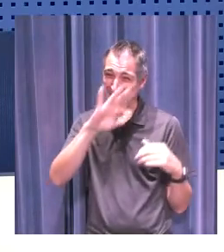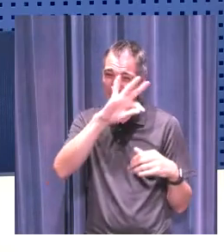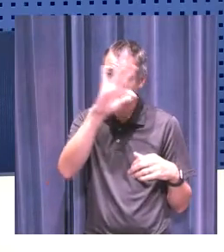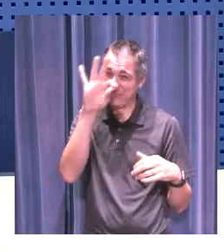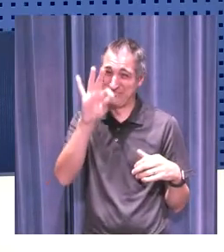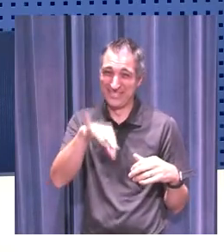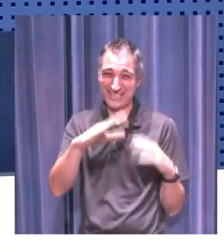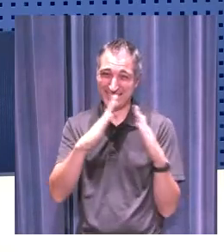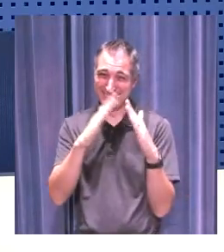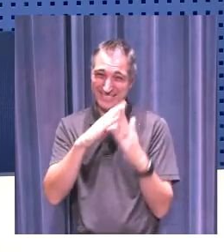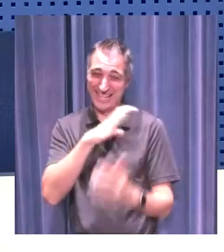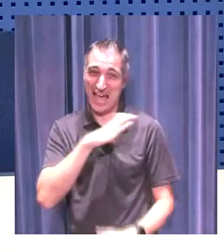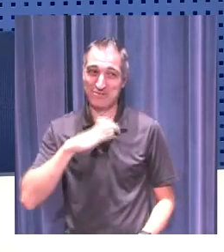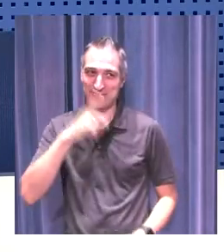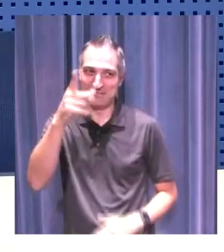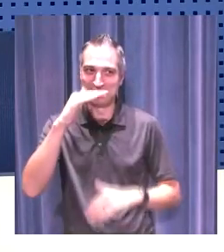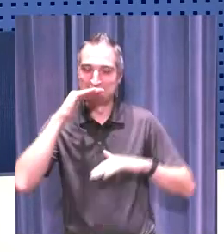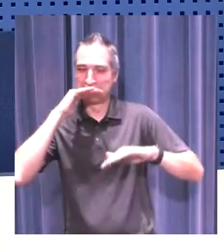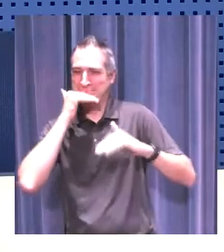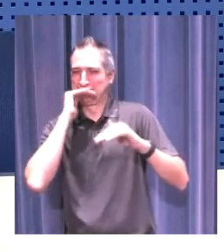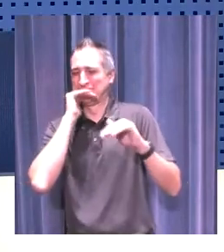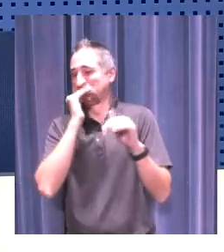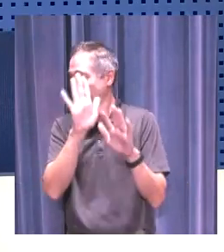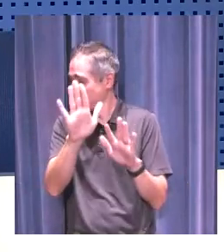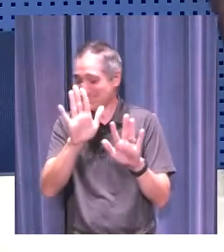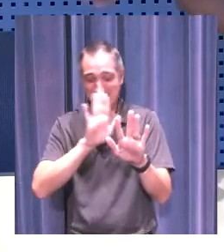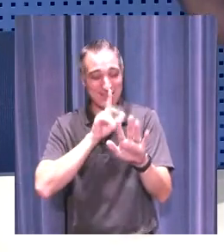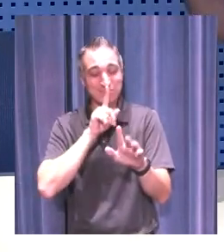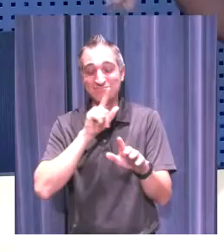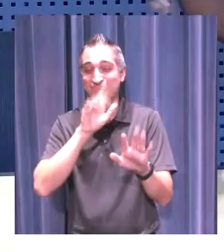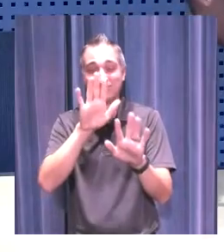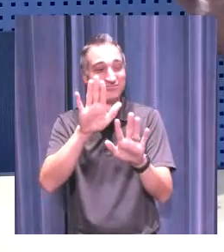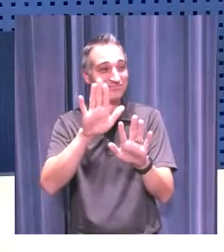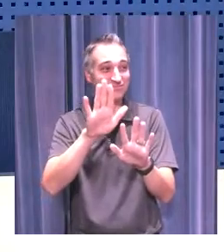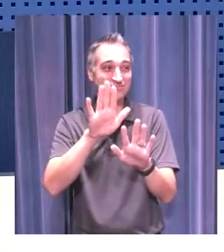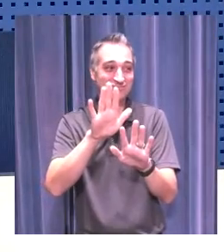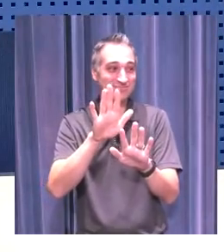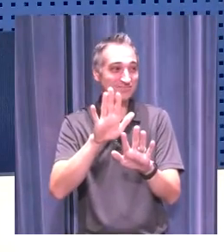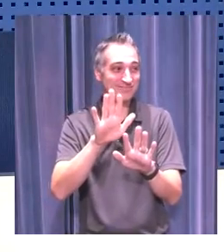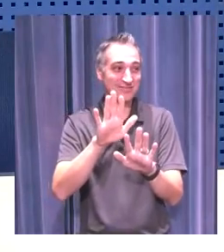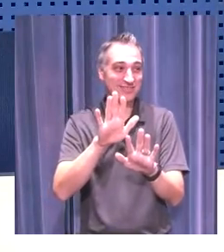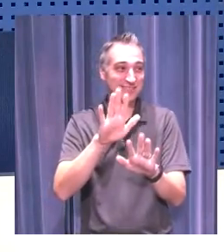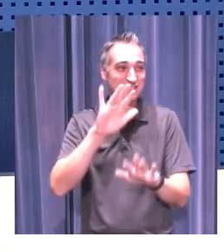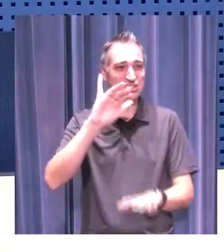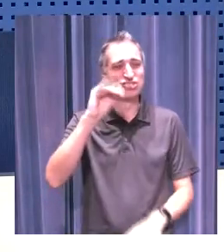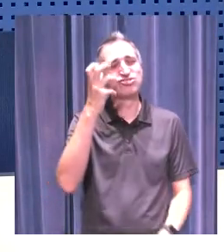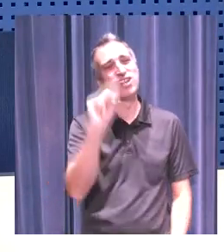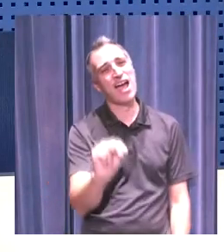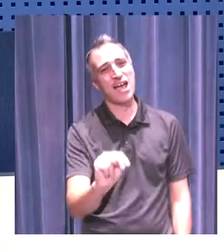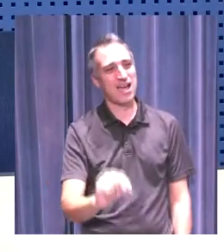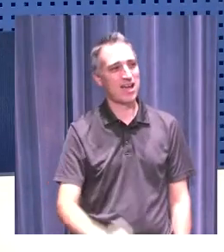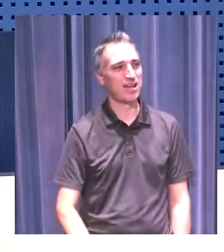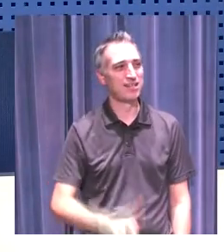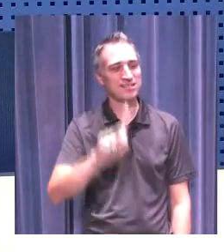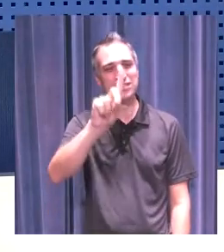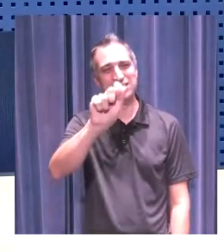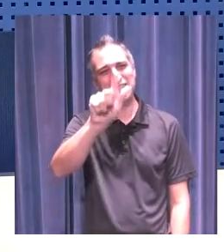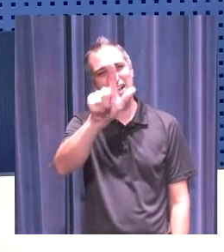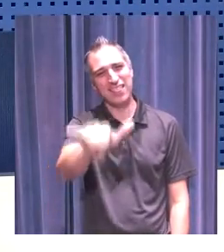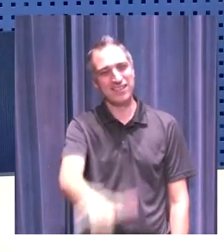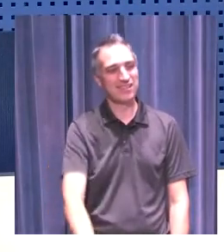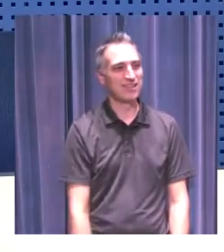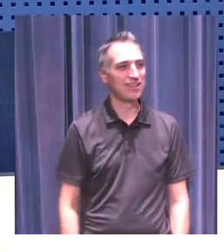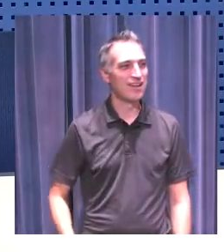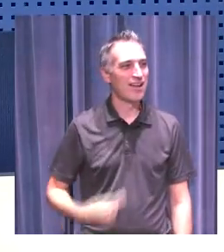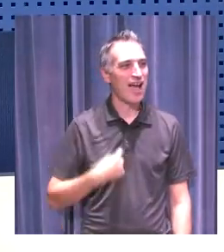Council. I swear, not y'all too. John Daly, I